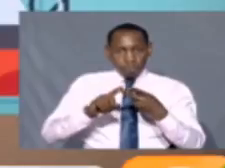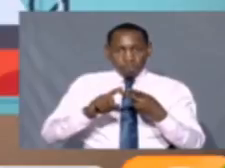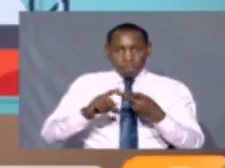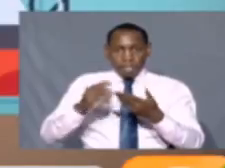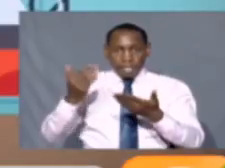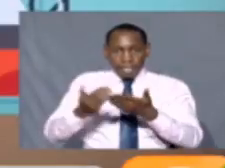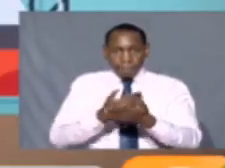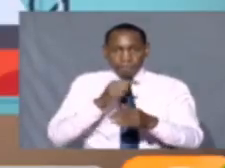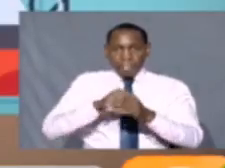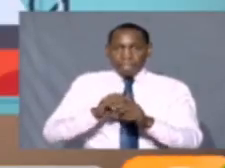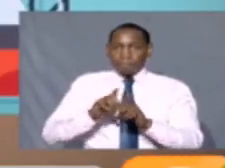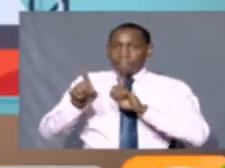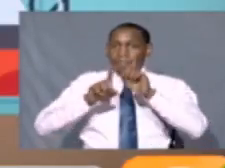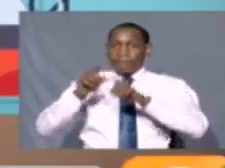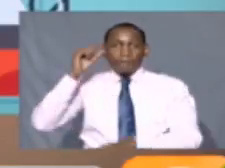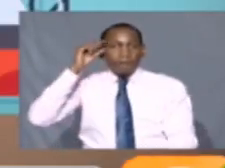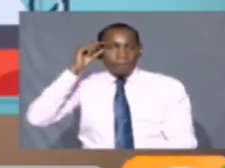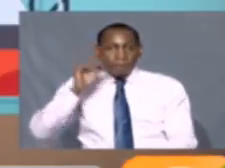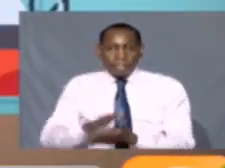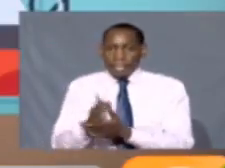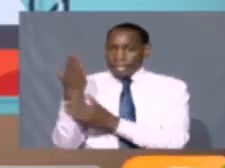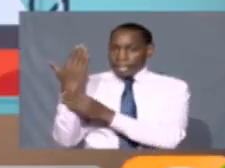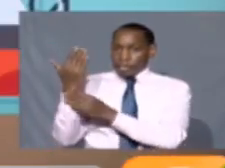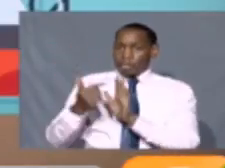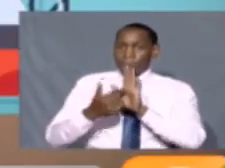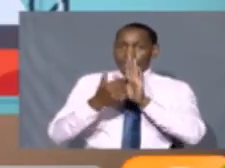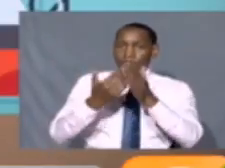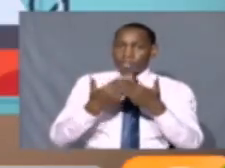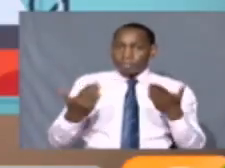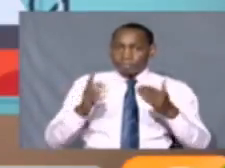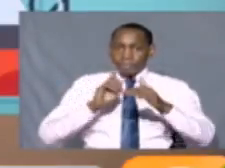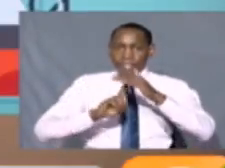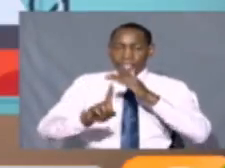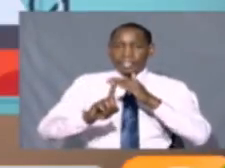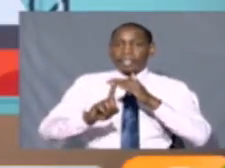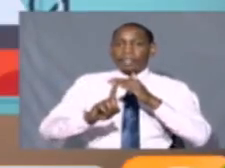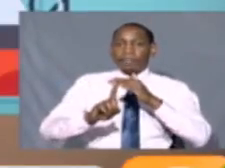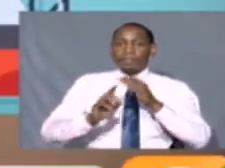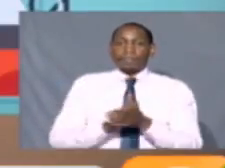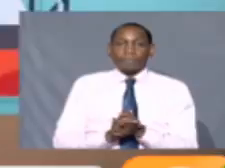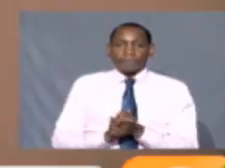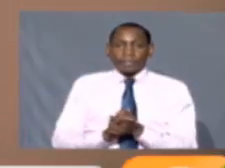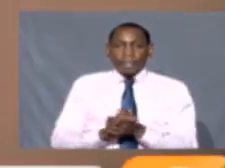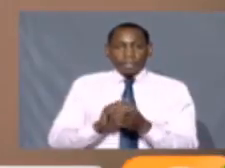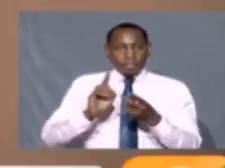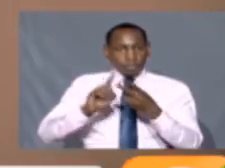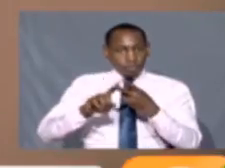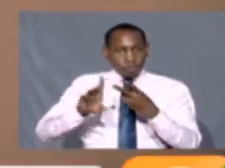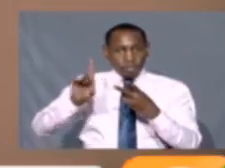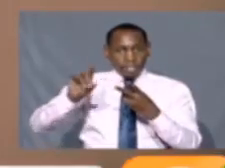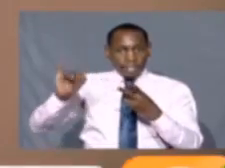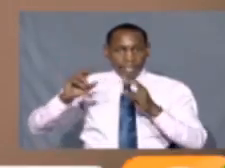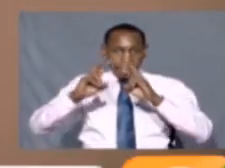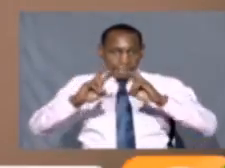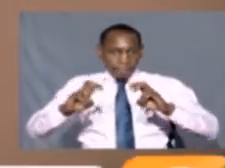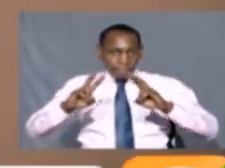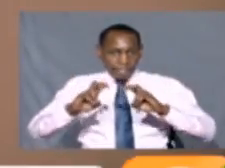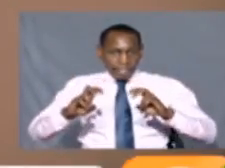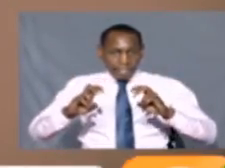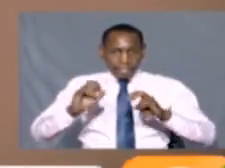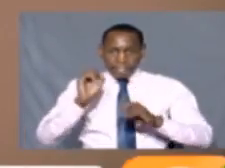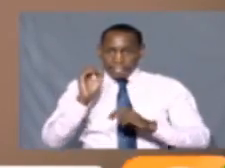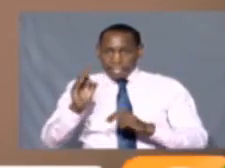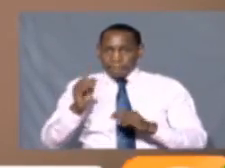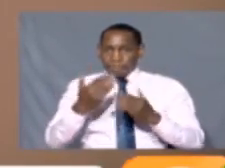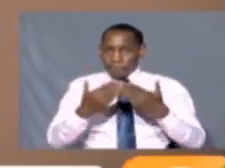while on transit to Mombasa. Documentation showing the cargo inside notwithstanding. Alternatively, the DCI is also investigating whether